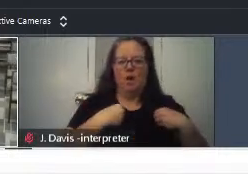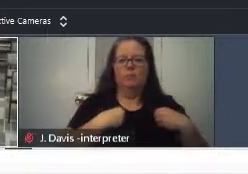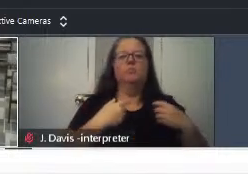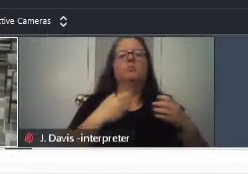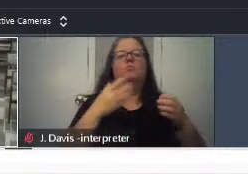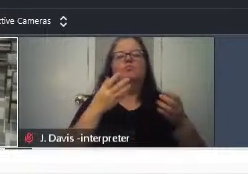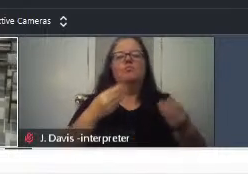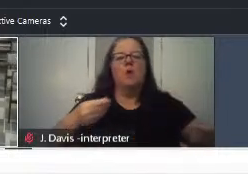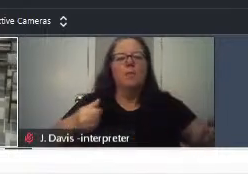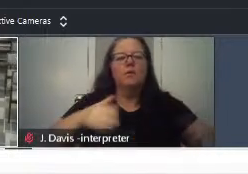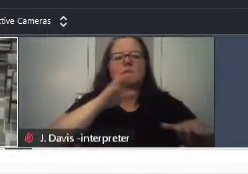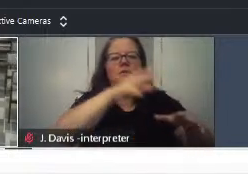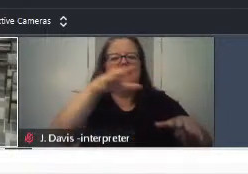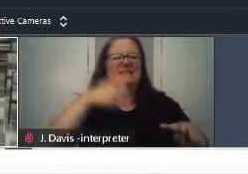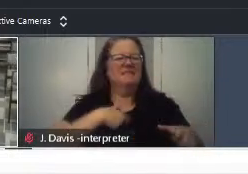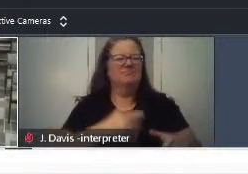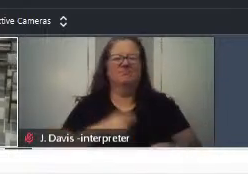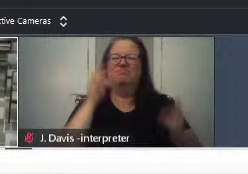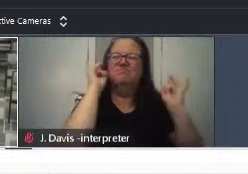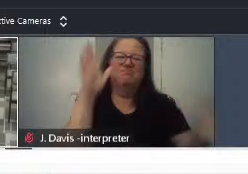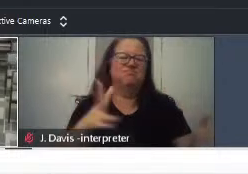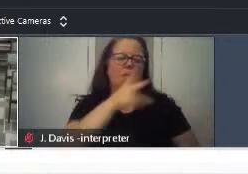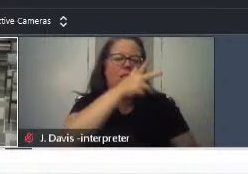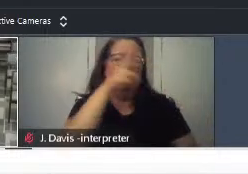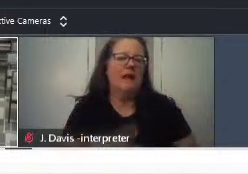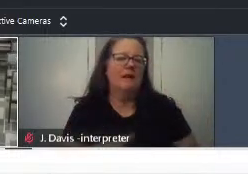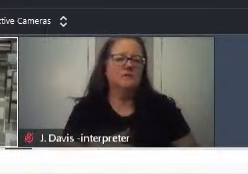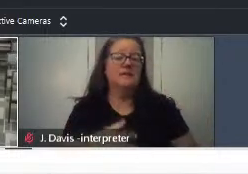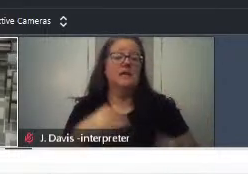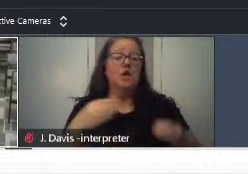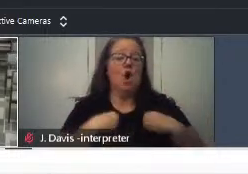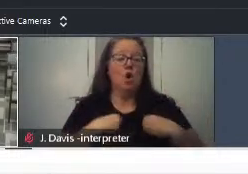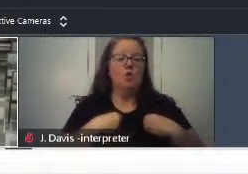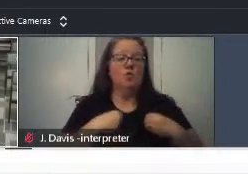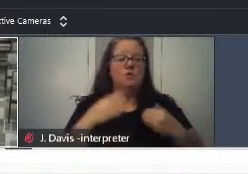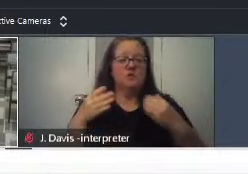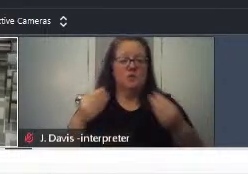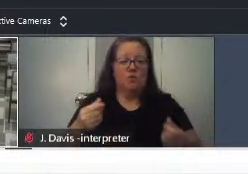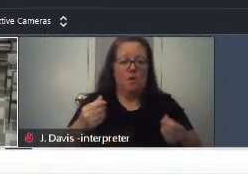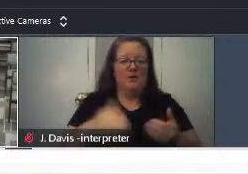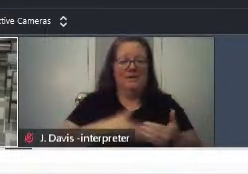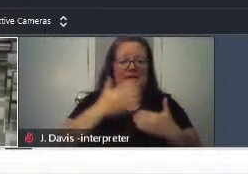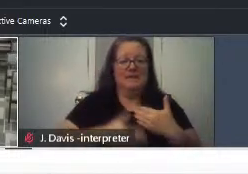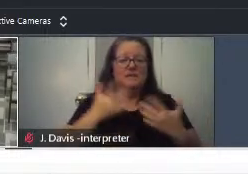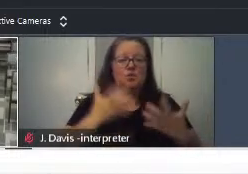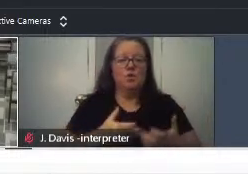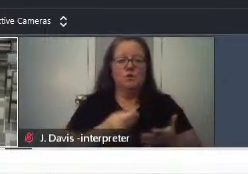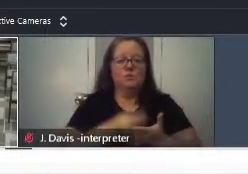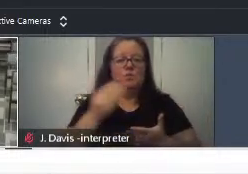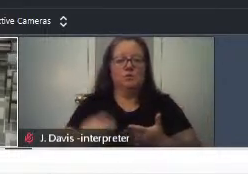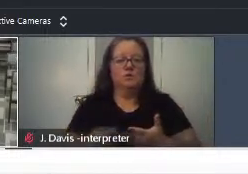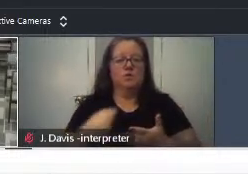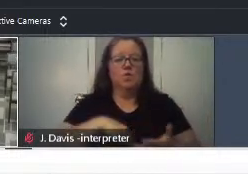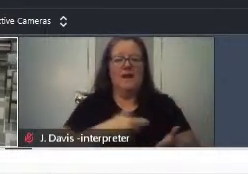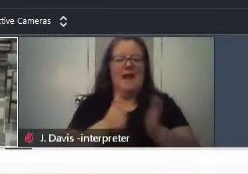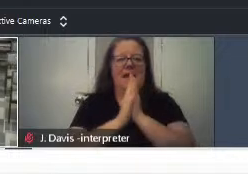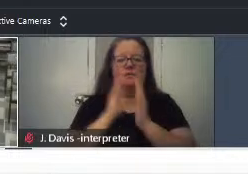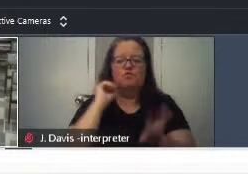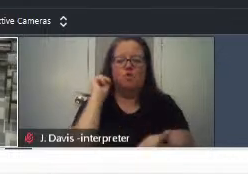has tires, it's blighted, and he owns the property right next door to it. So he's asking to purchase it, and we're asking for your